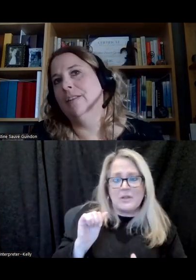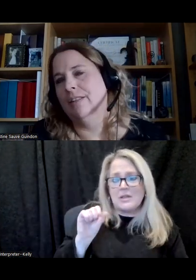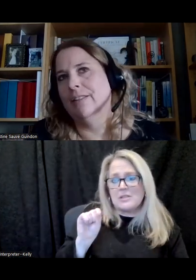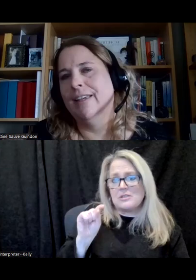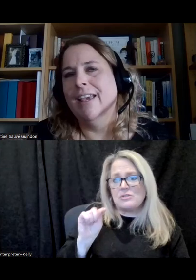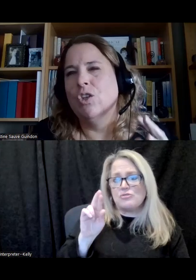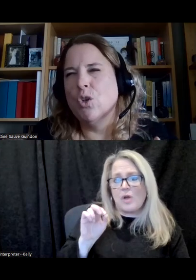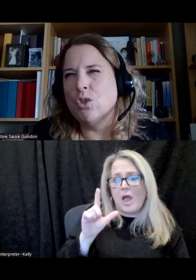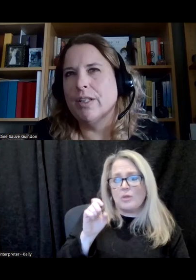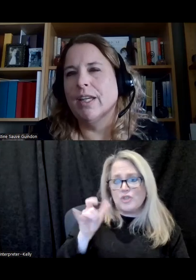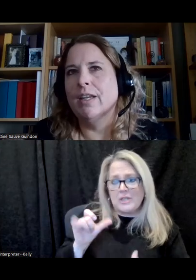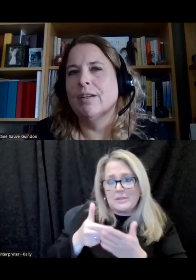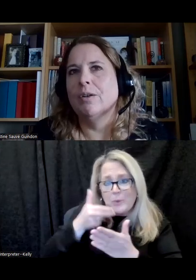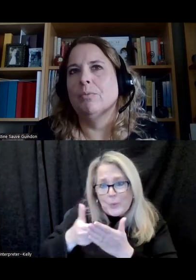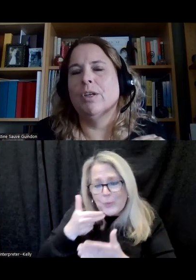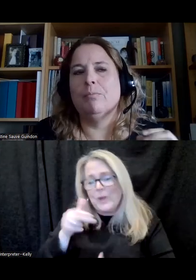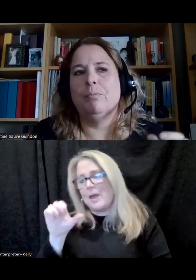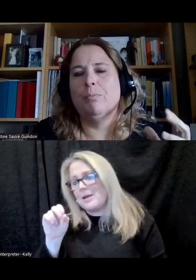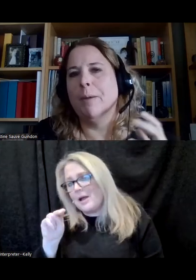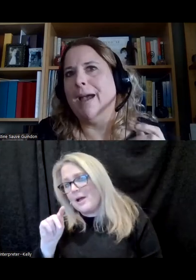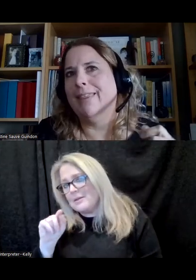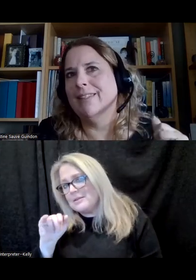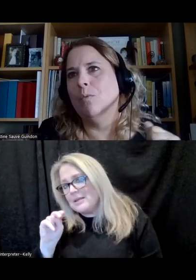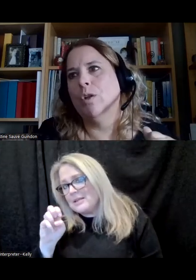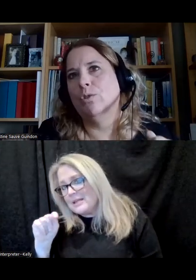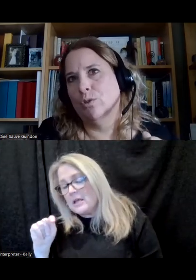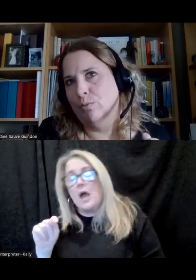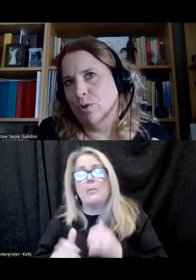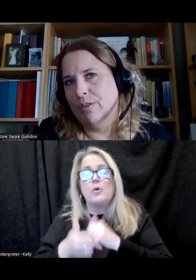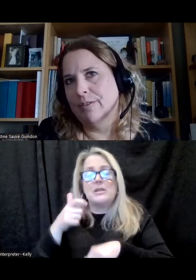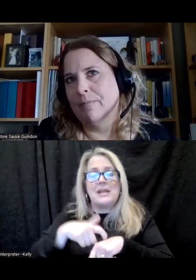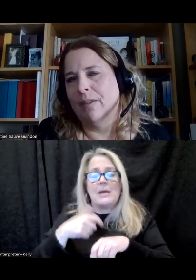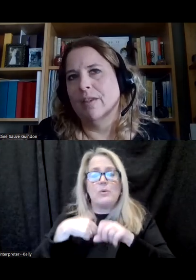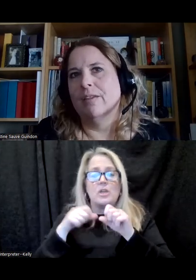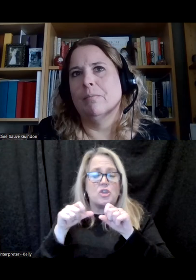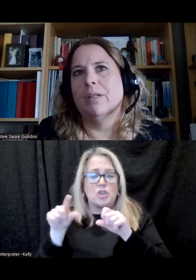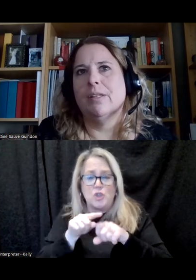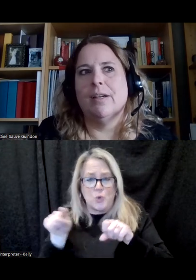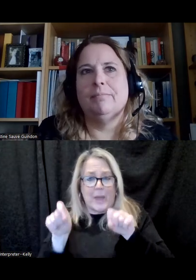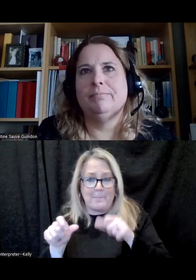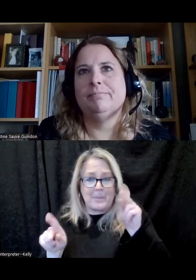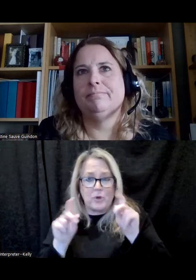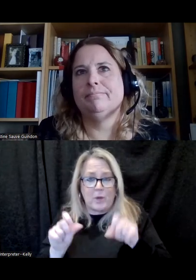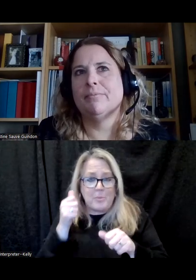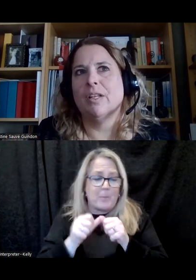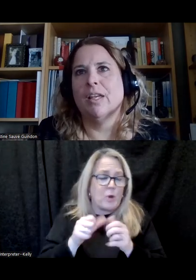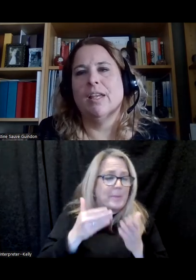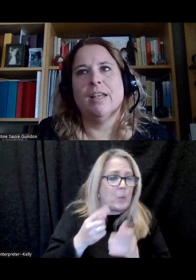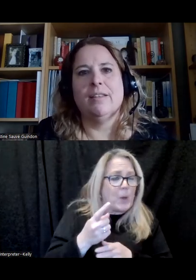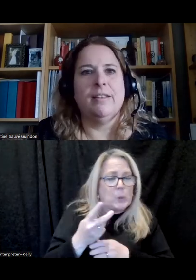and continent. Usually we can bring back, they say, one or two words, but